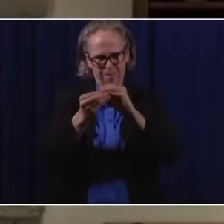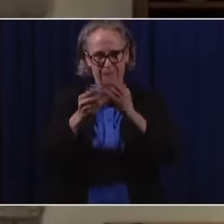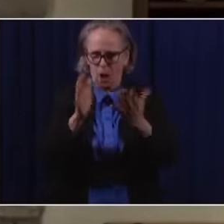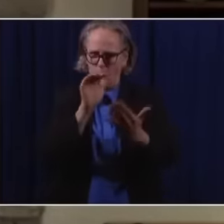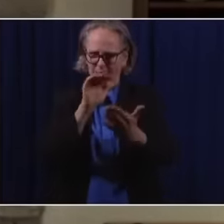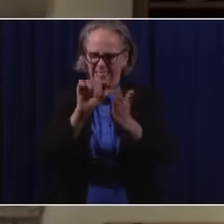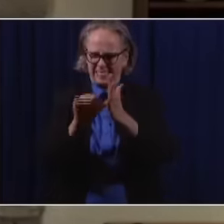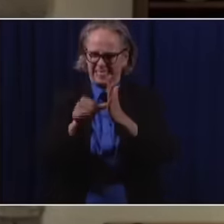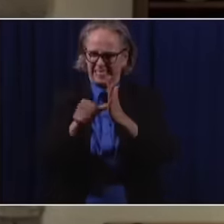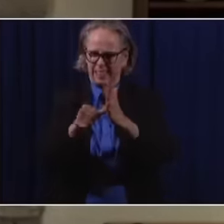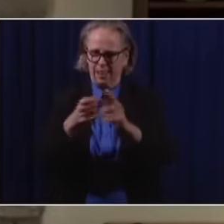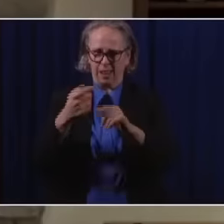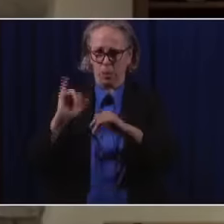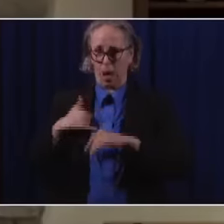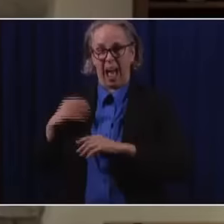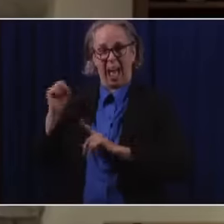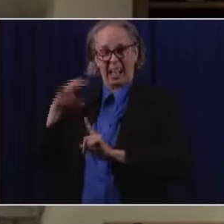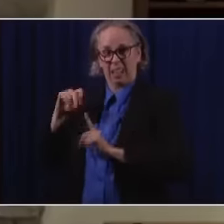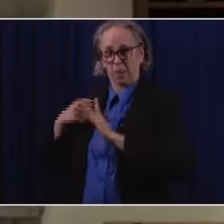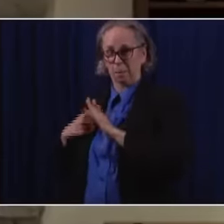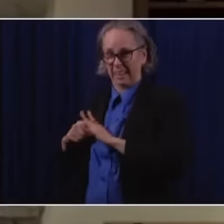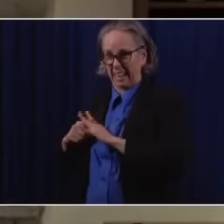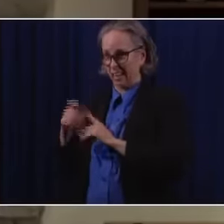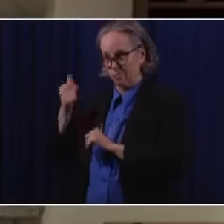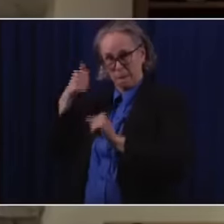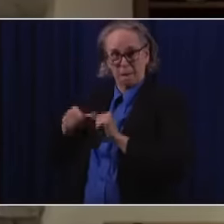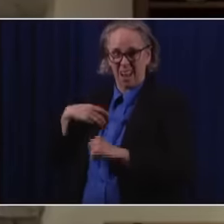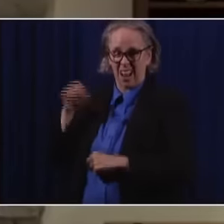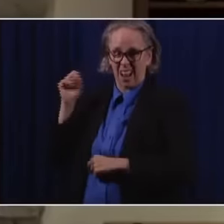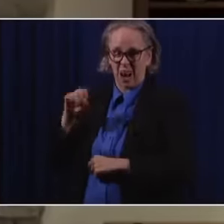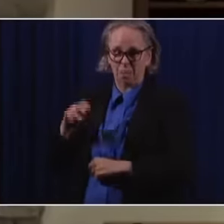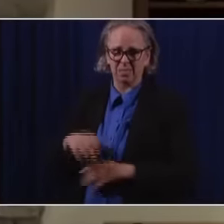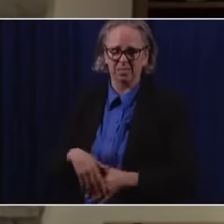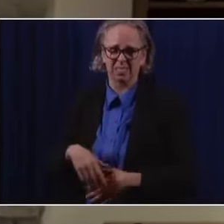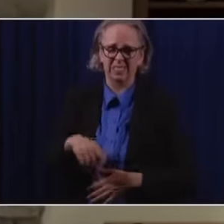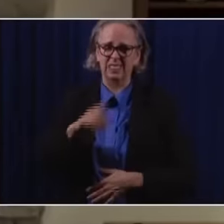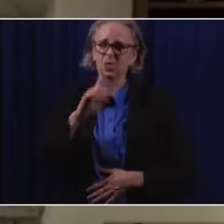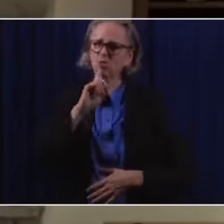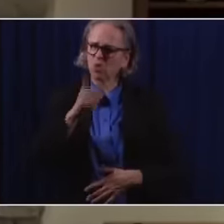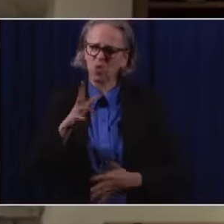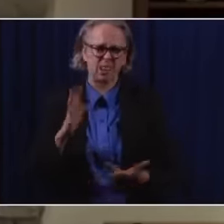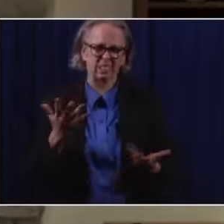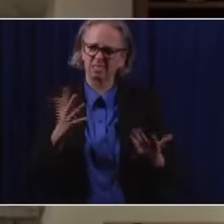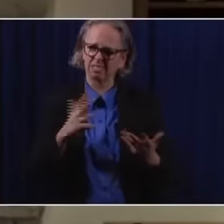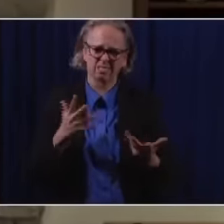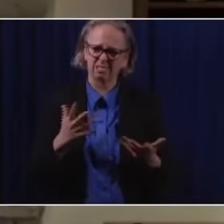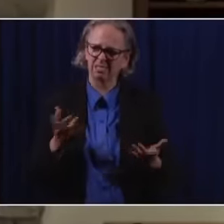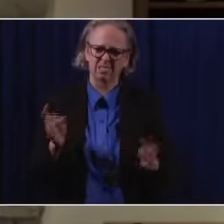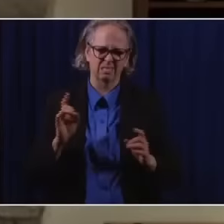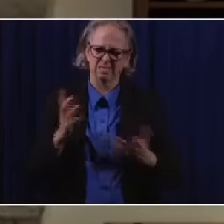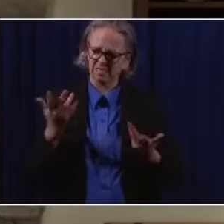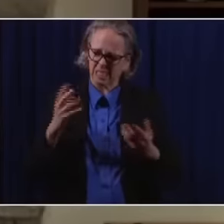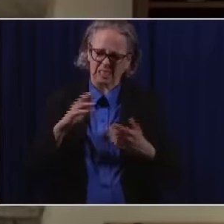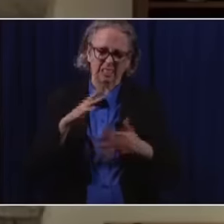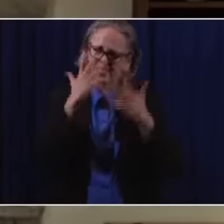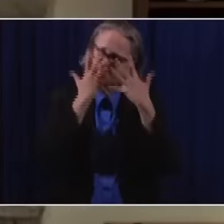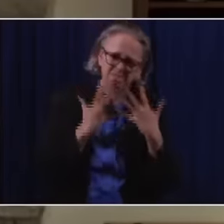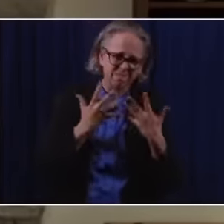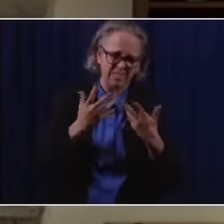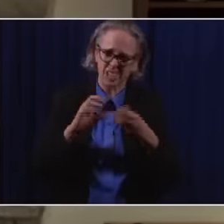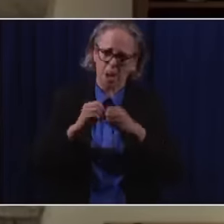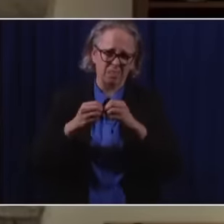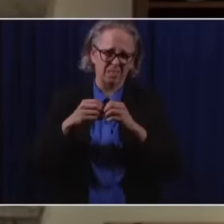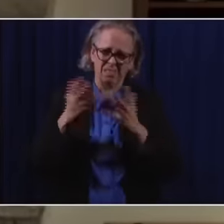grim. They are going the wrong direction. Everything is going the wrong direction. But we know what will